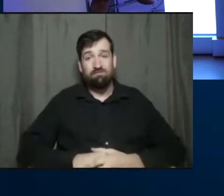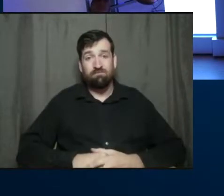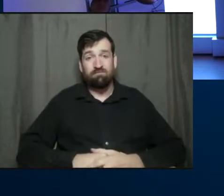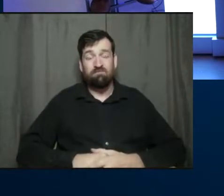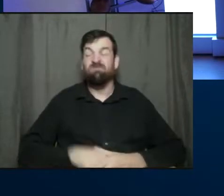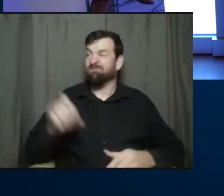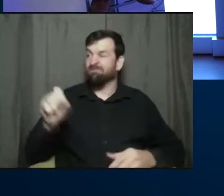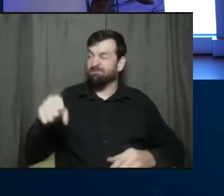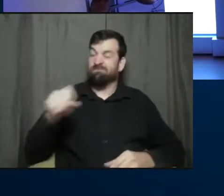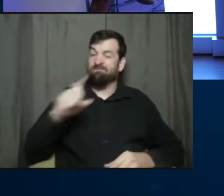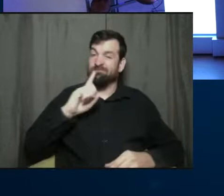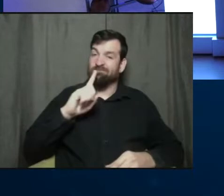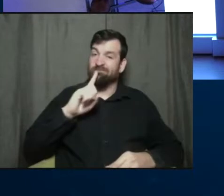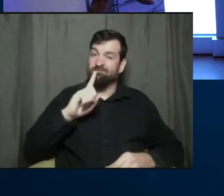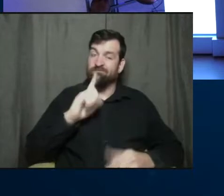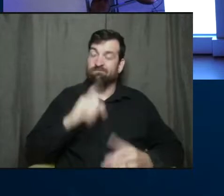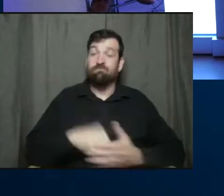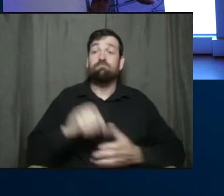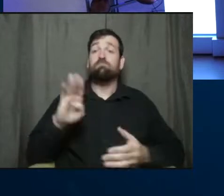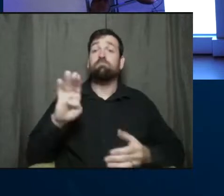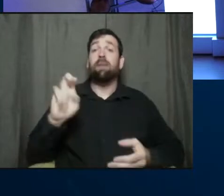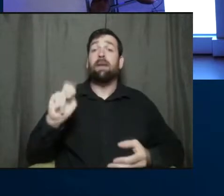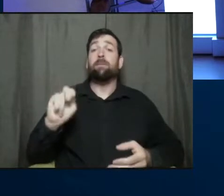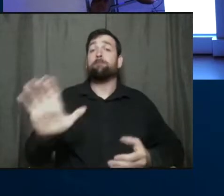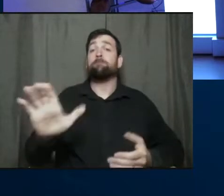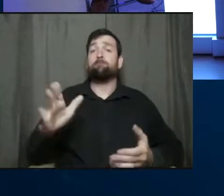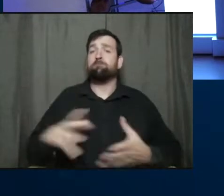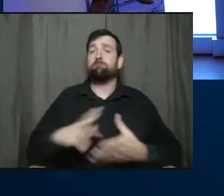miracle. Ben, how about your life? Talk to us.